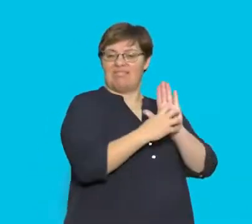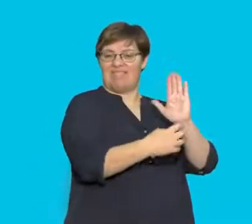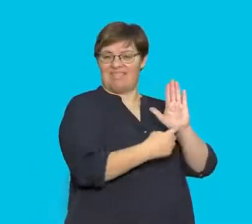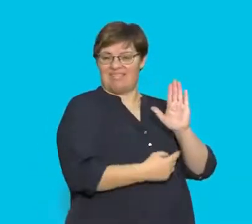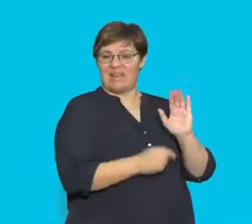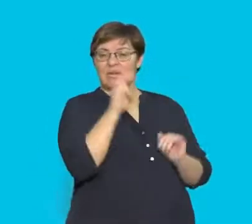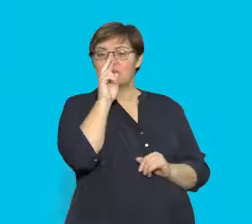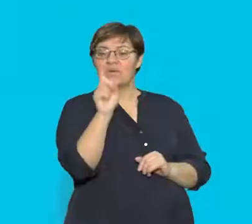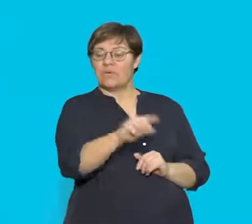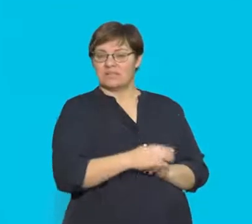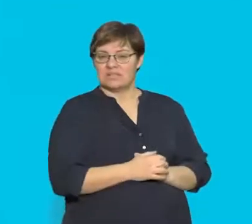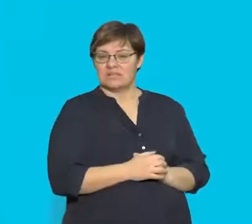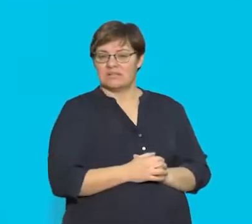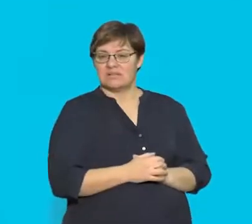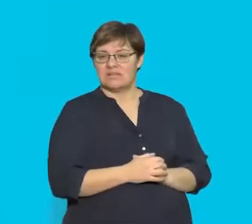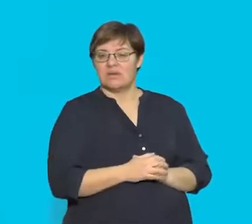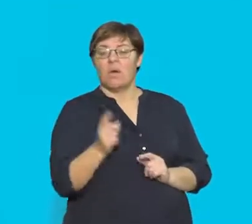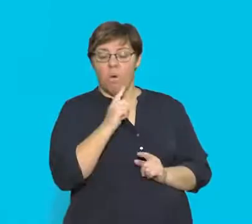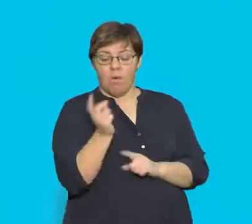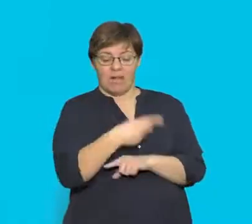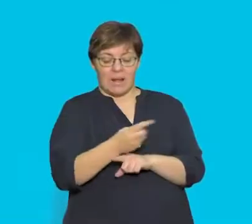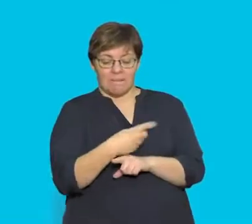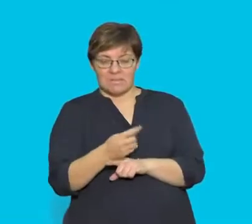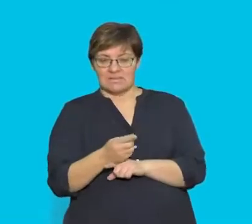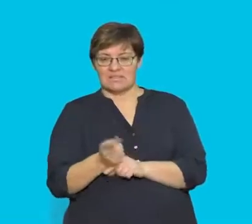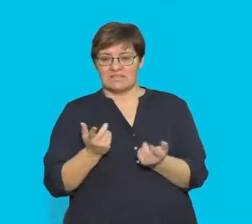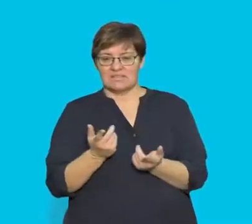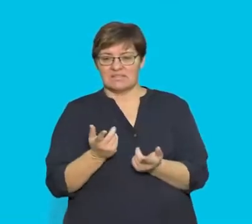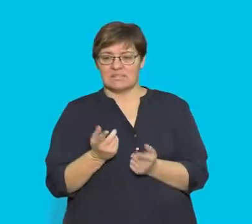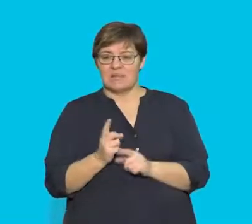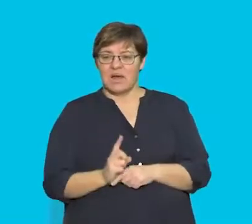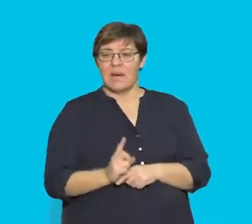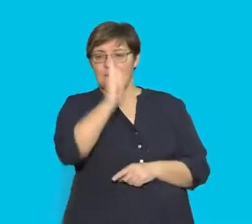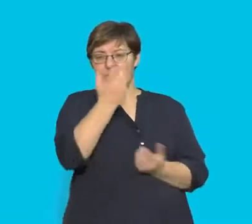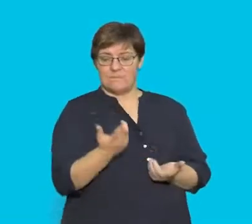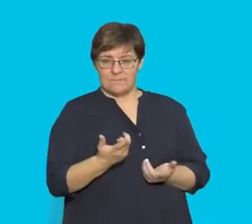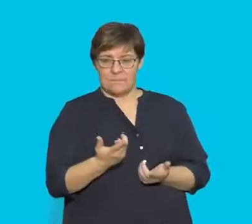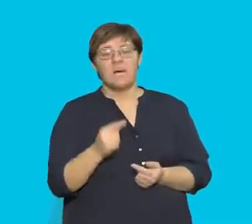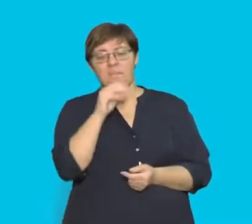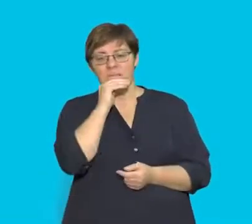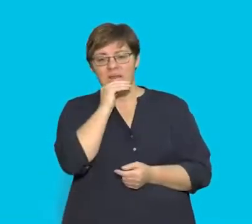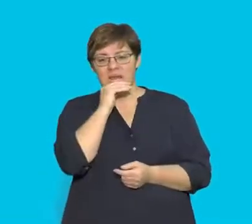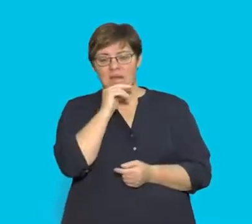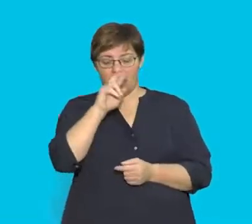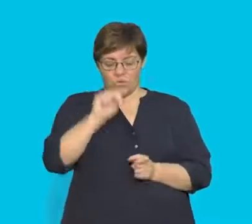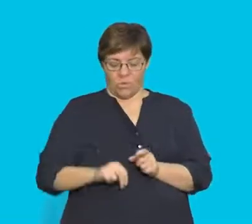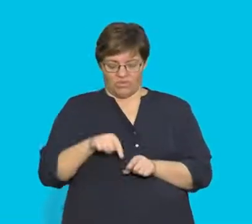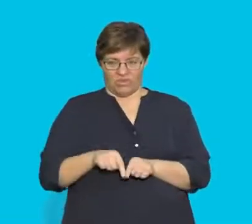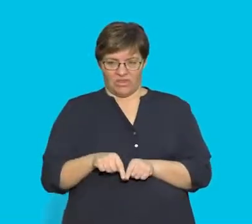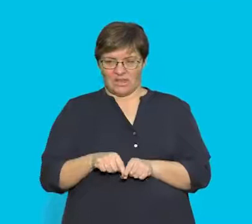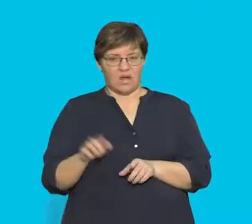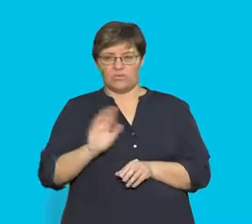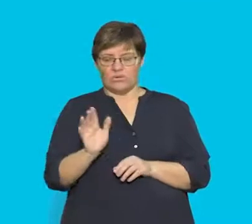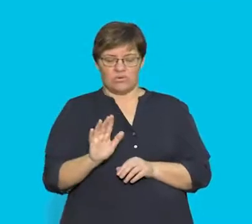original diagram, what you'll see, the compass needles are all pointing away. And that tells us that this is the North